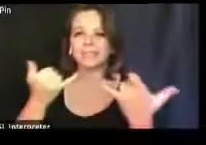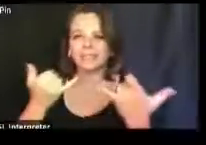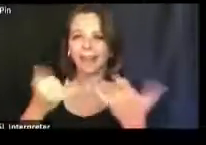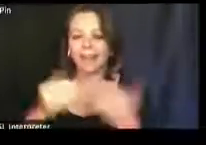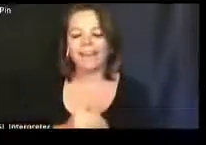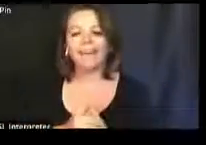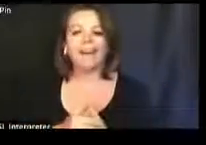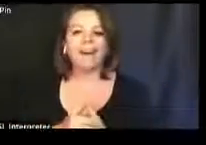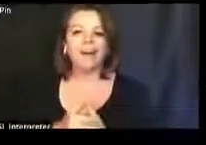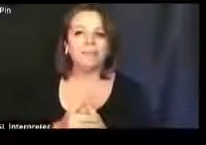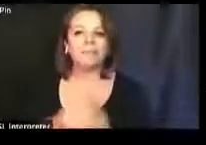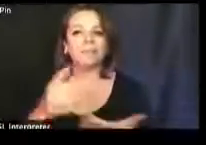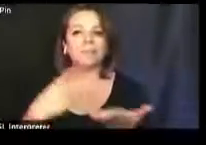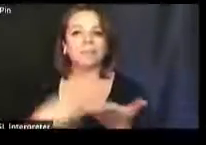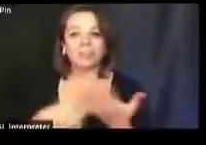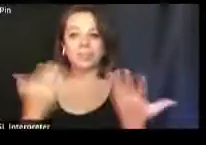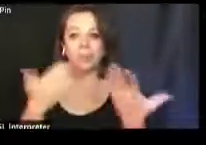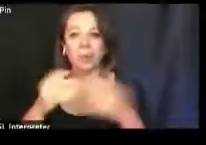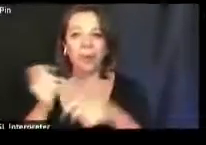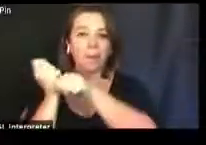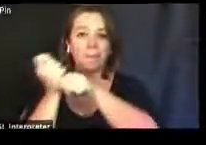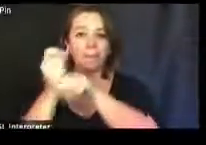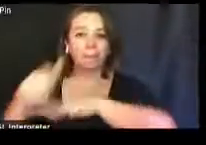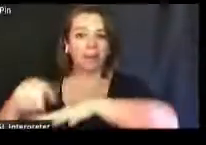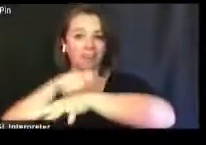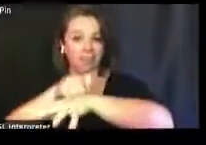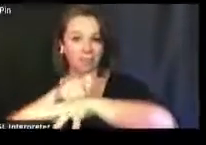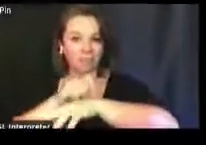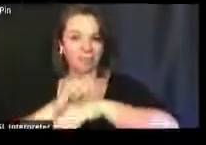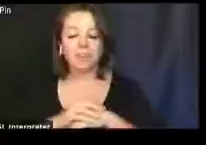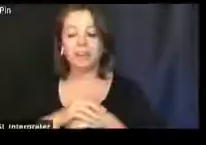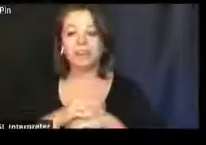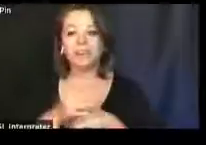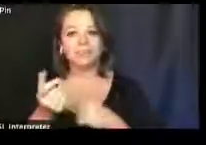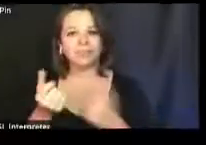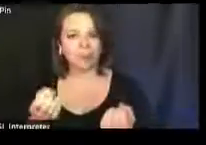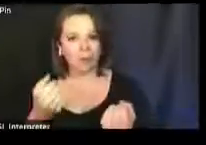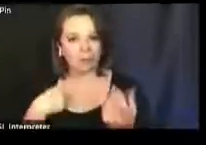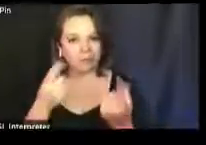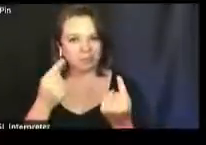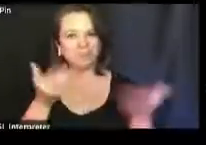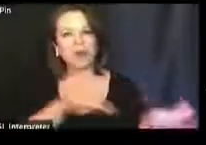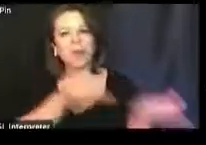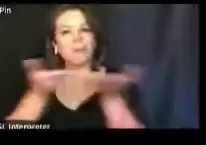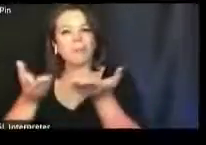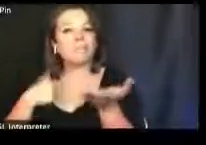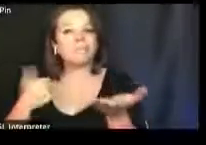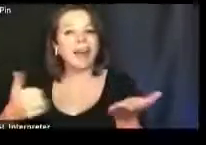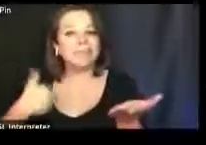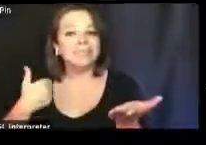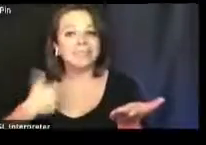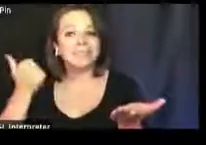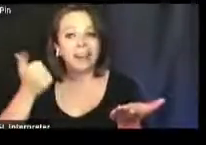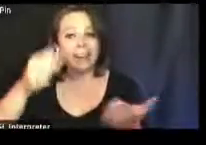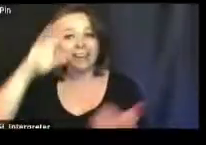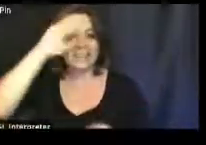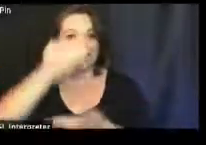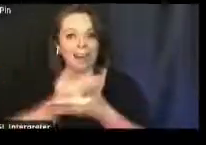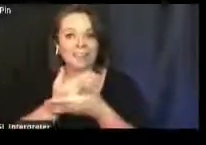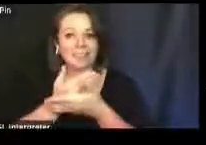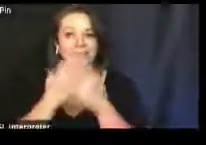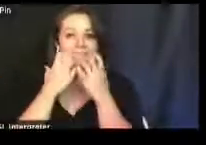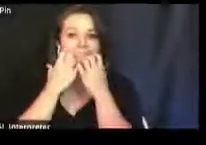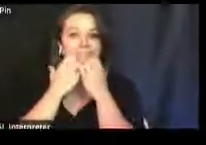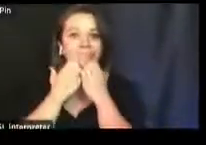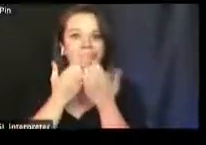the conversation of batting gloves. So I brought my youngest son's prized possession,